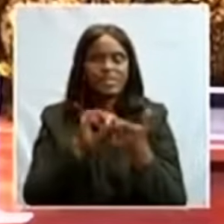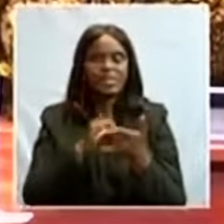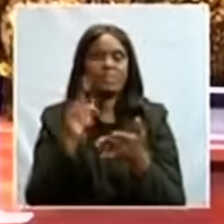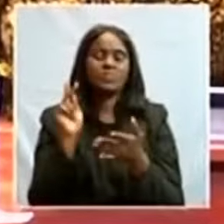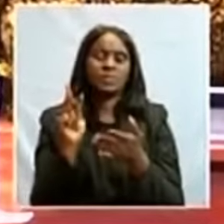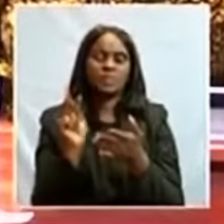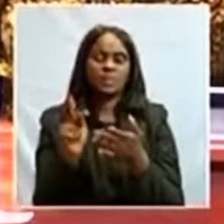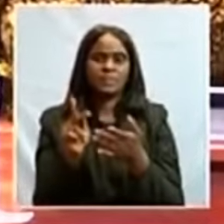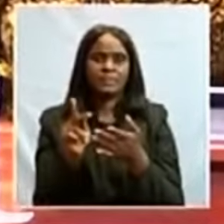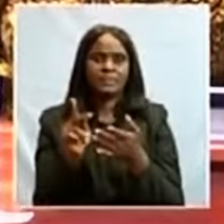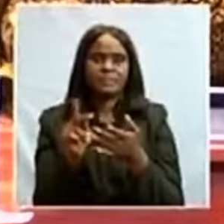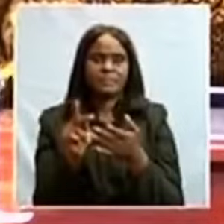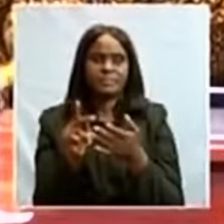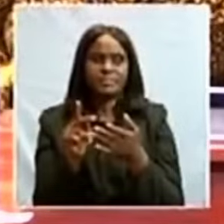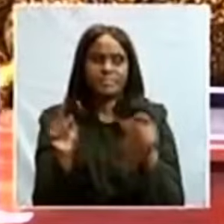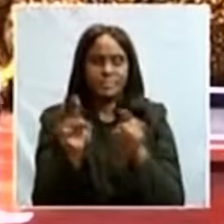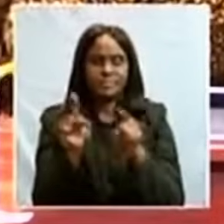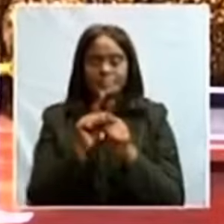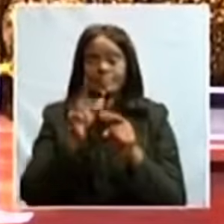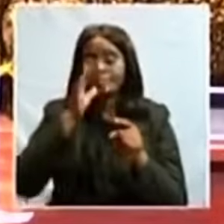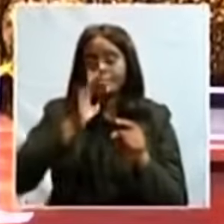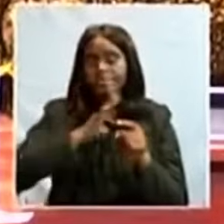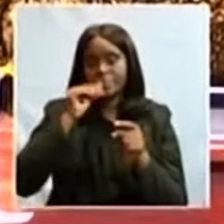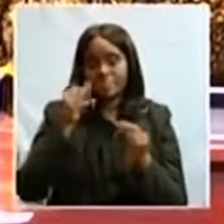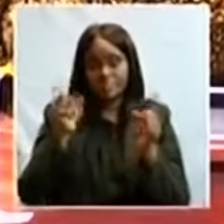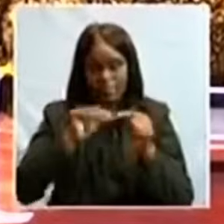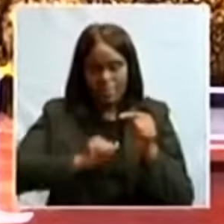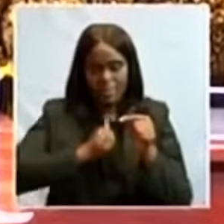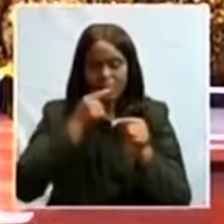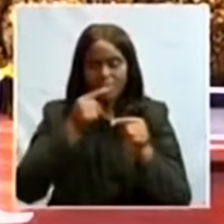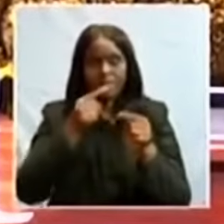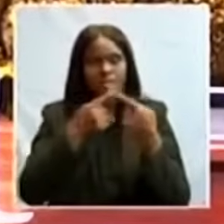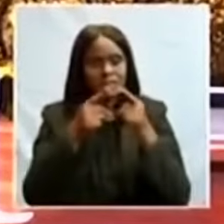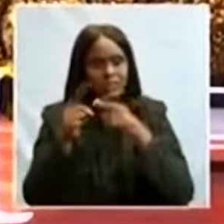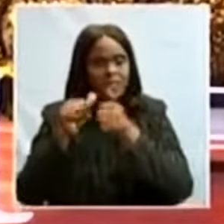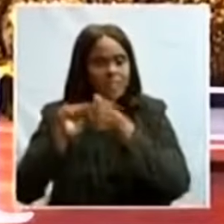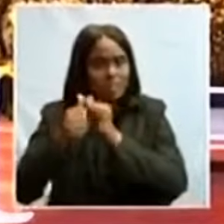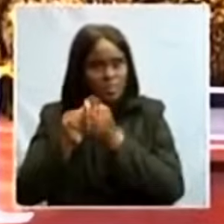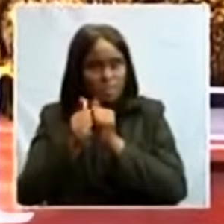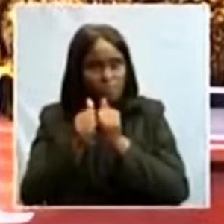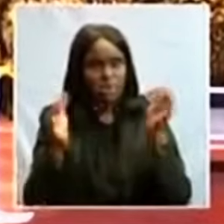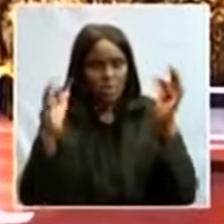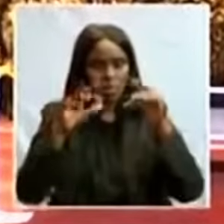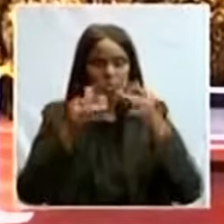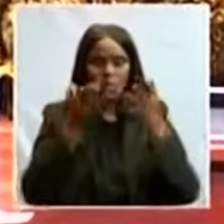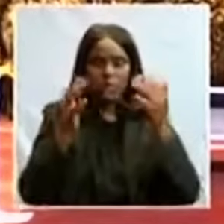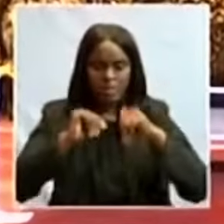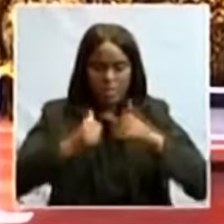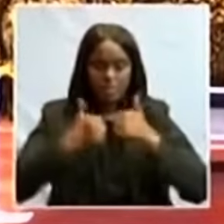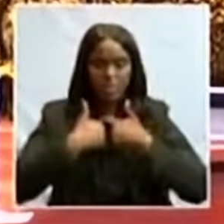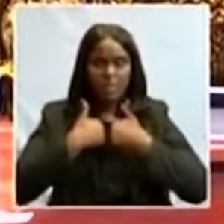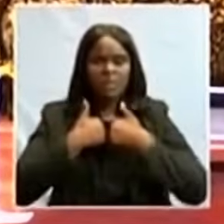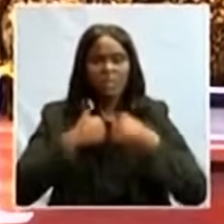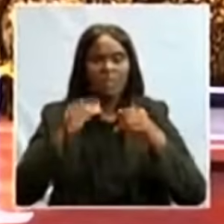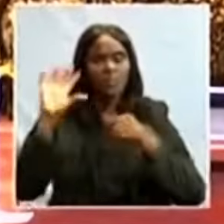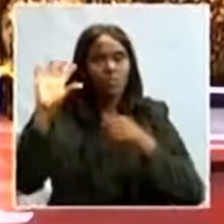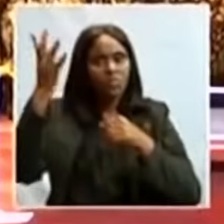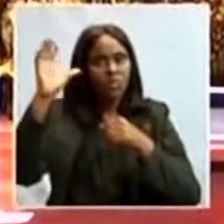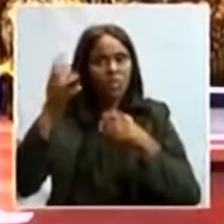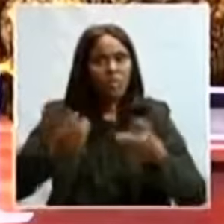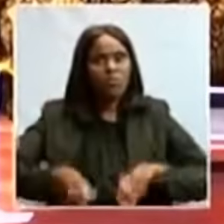kwacha. And Madam Speaker, when we say multi-purpose course, this is where we have a volleyball